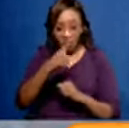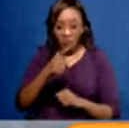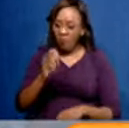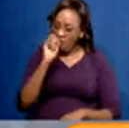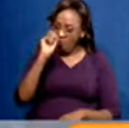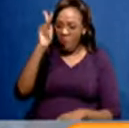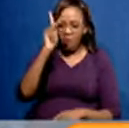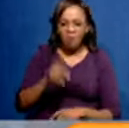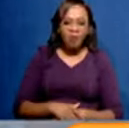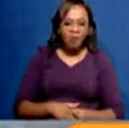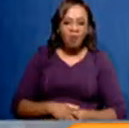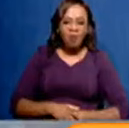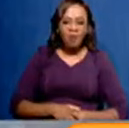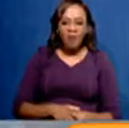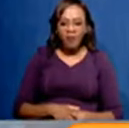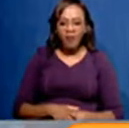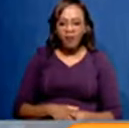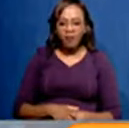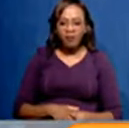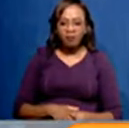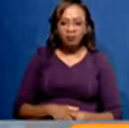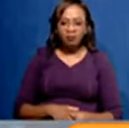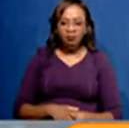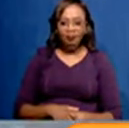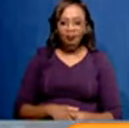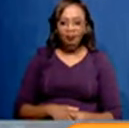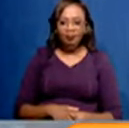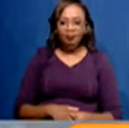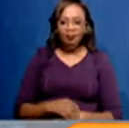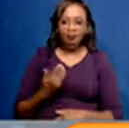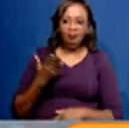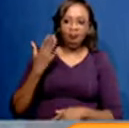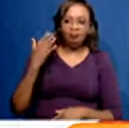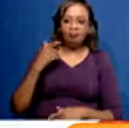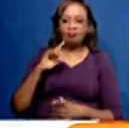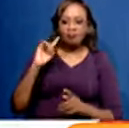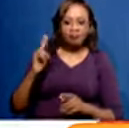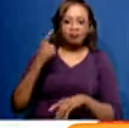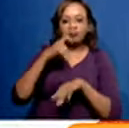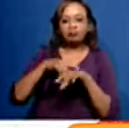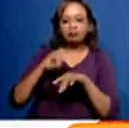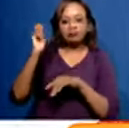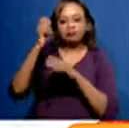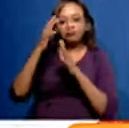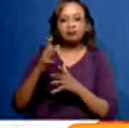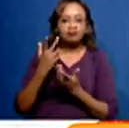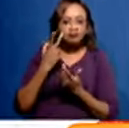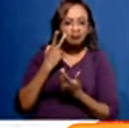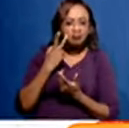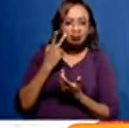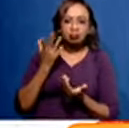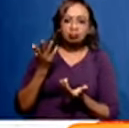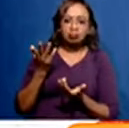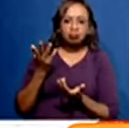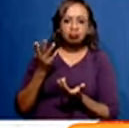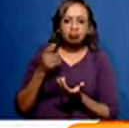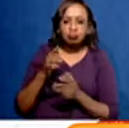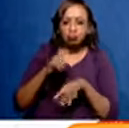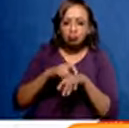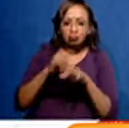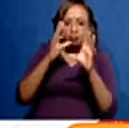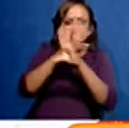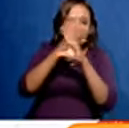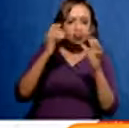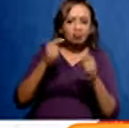Consider now. Consider it done. Done. Look, the first time Kenyans saw an image of you was about 3 weeks ago when the president introduced you to the rest of